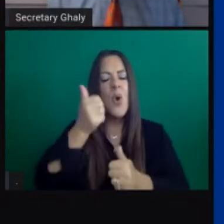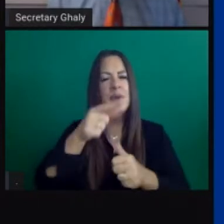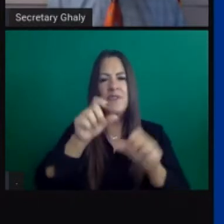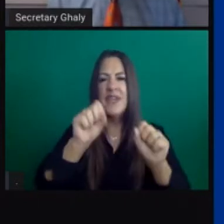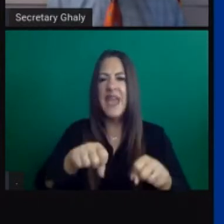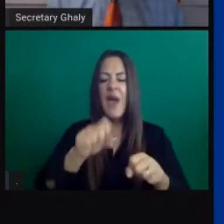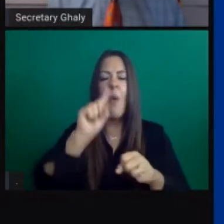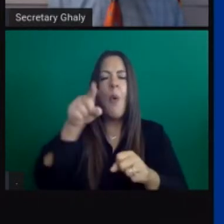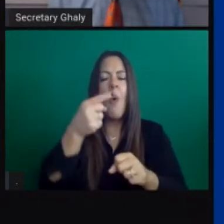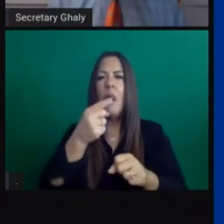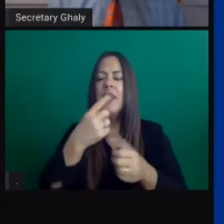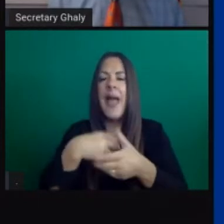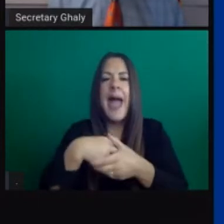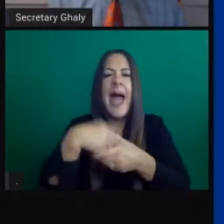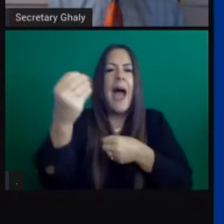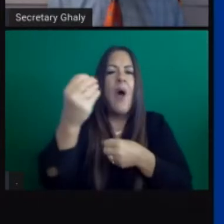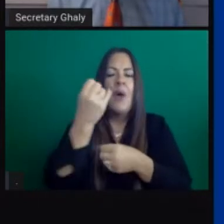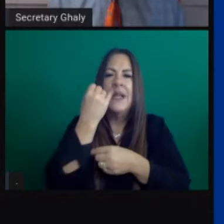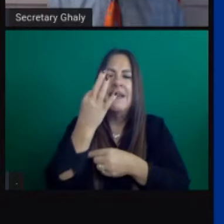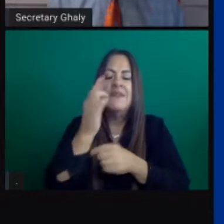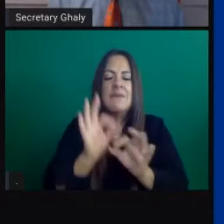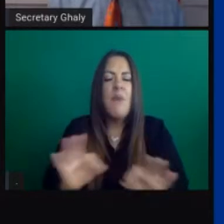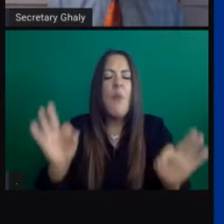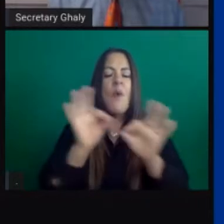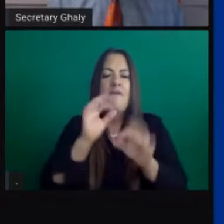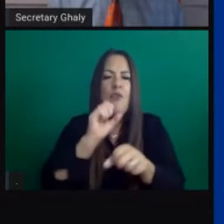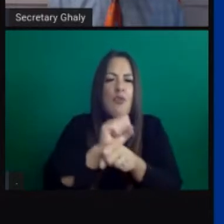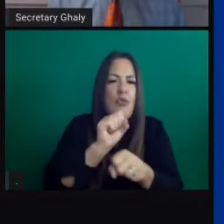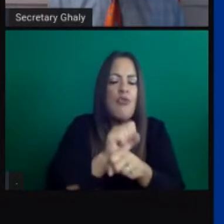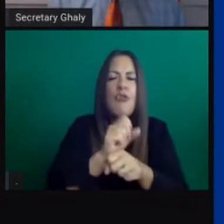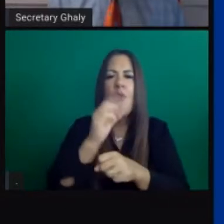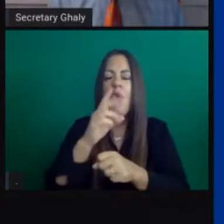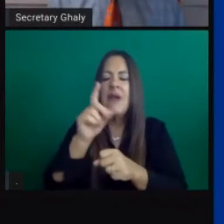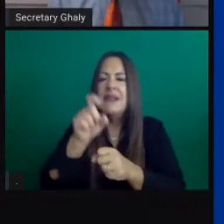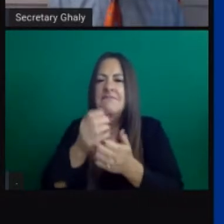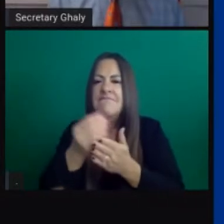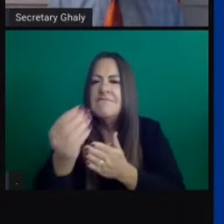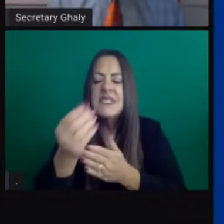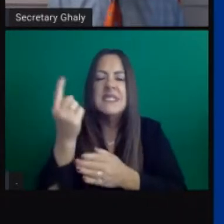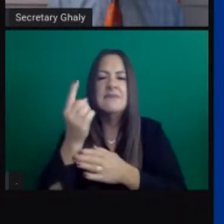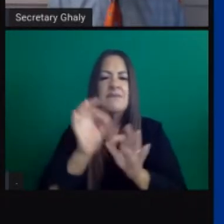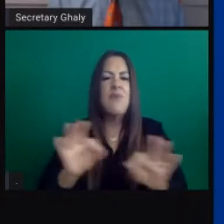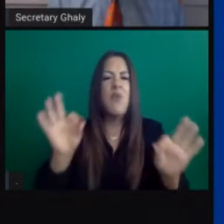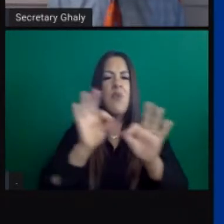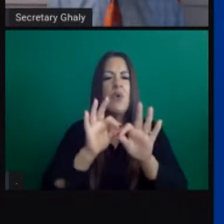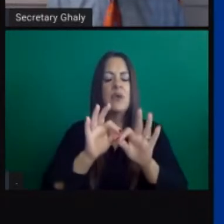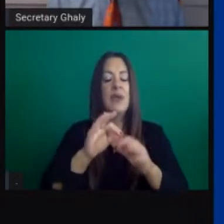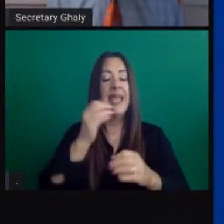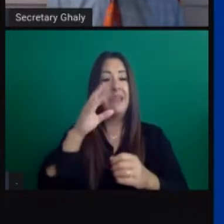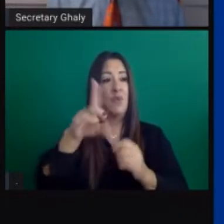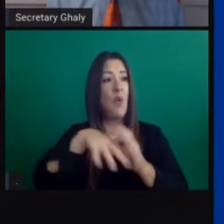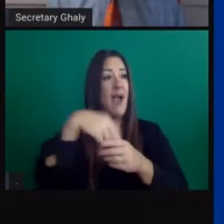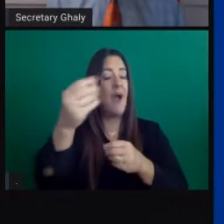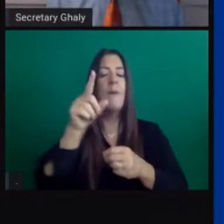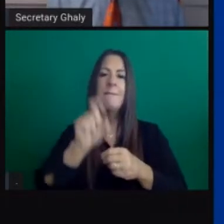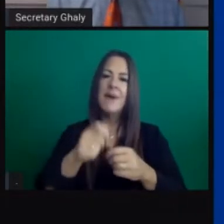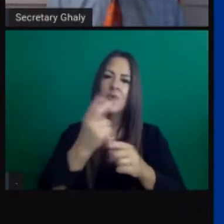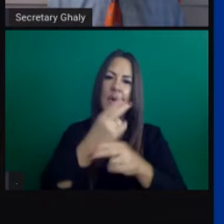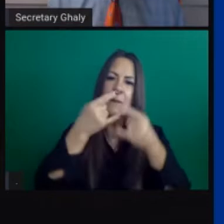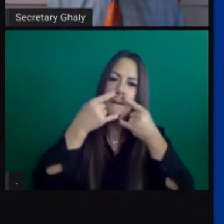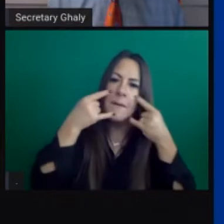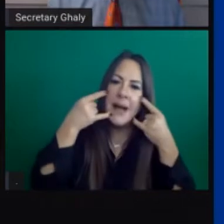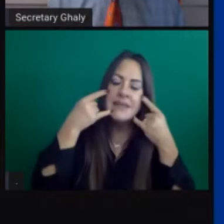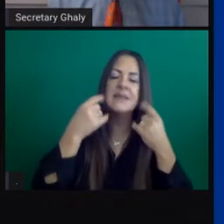out for work or other essential needs, to wearing your mask when you're outside of your home, and then limiting and